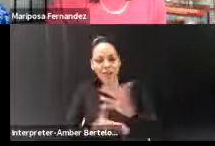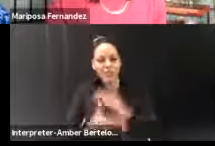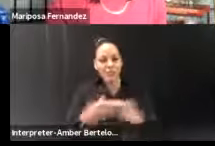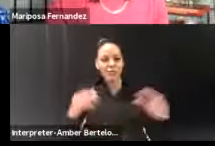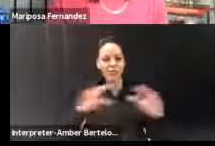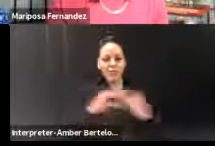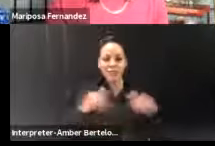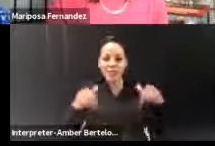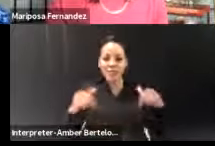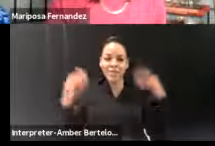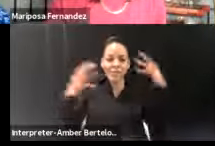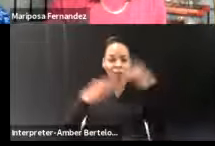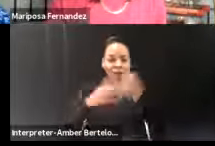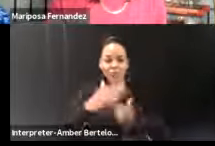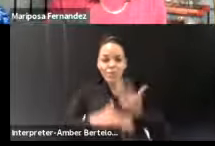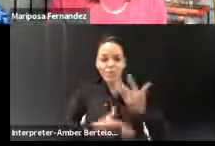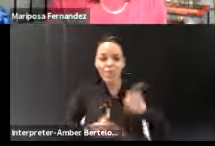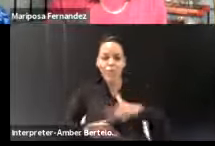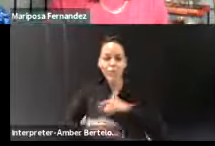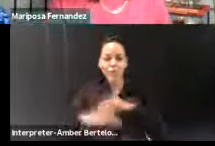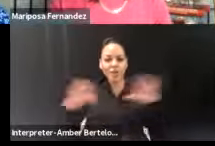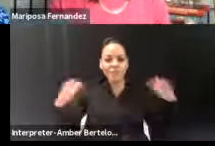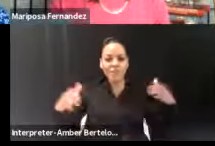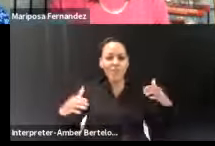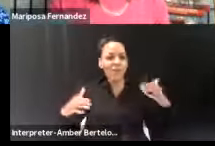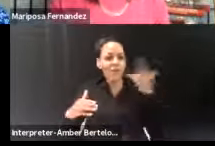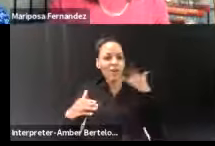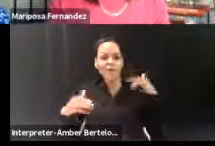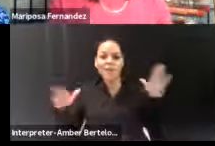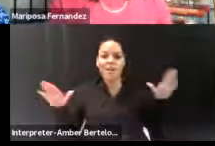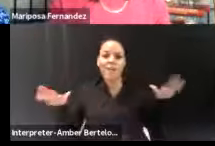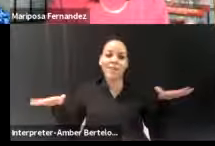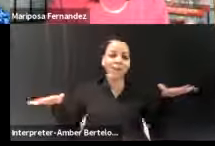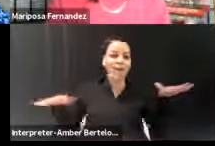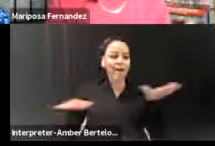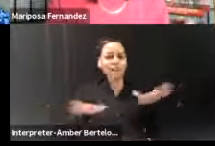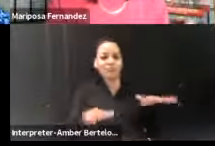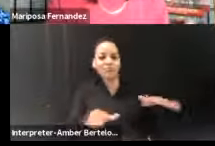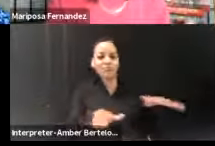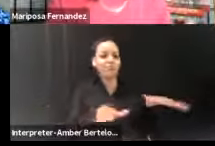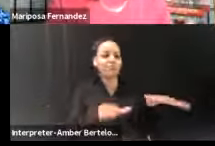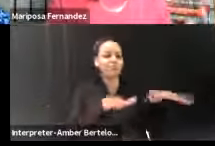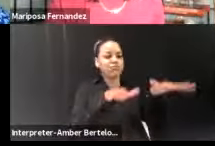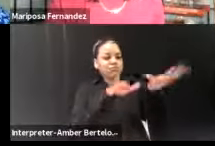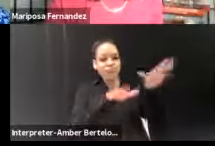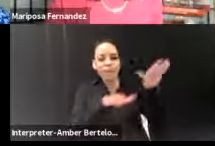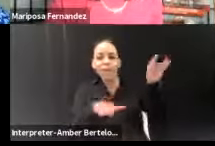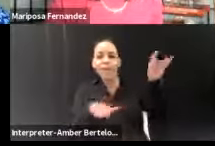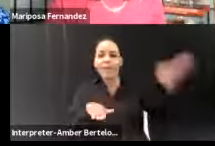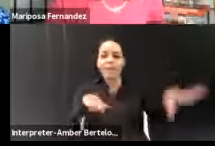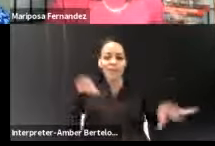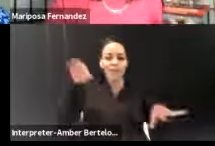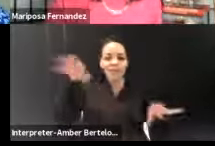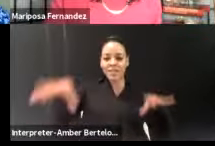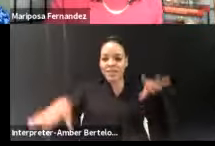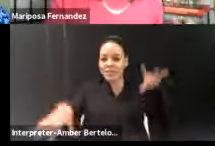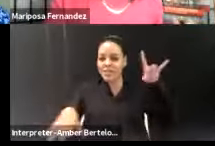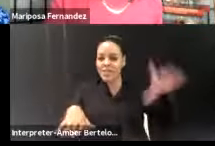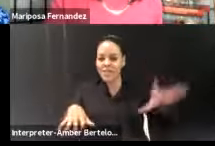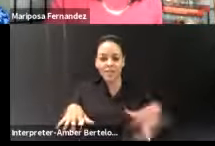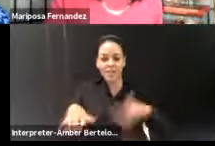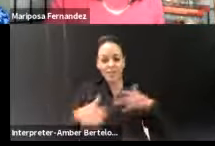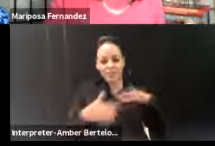poem medley, where we collectively spread our wings and take flight, planting the seeds and digging our heels